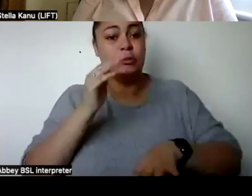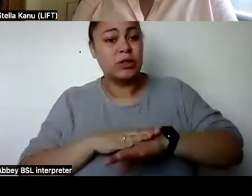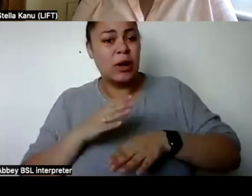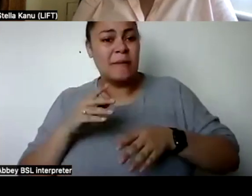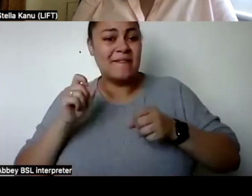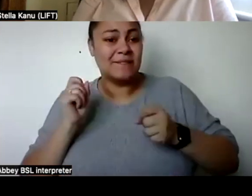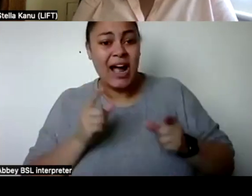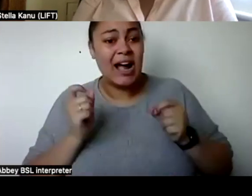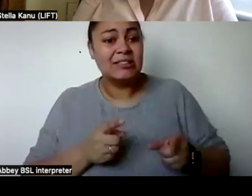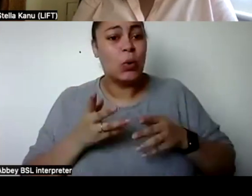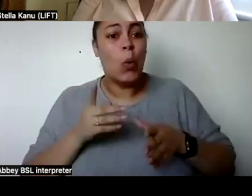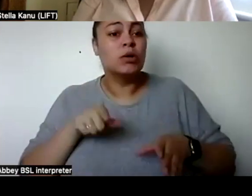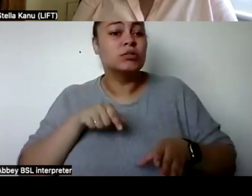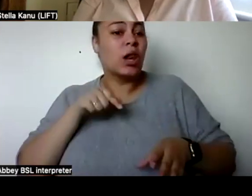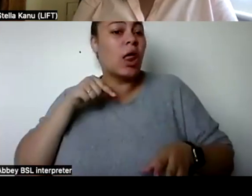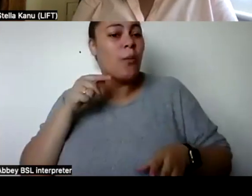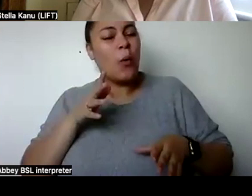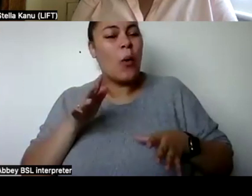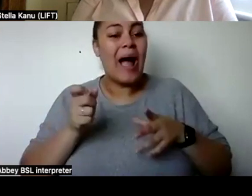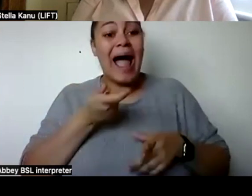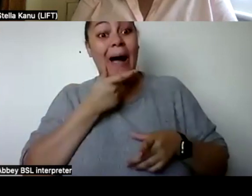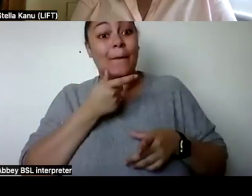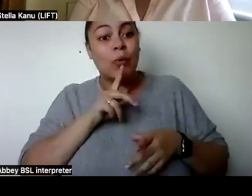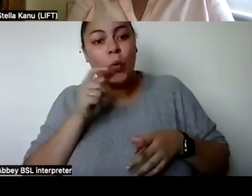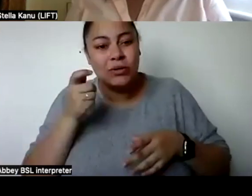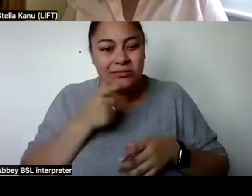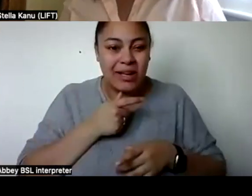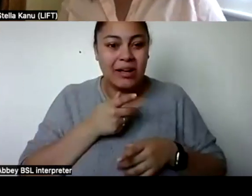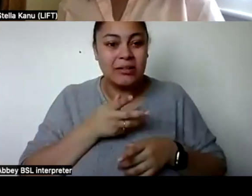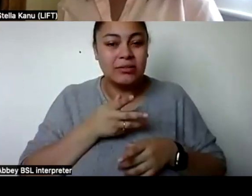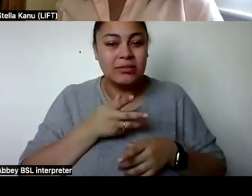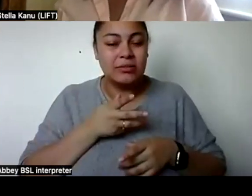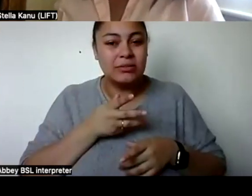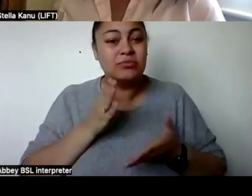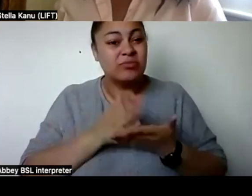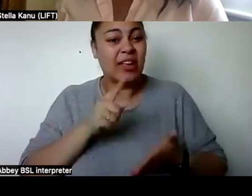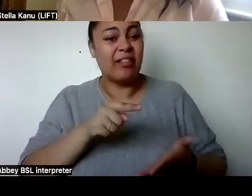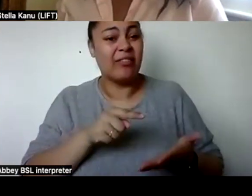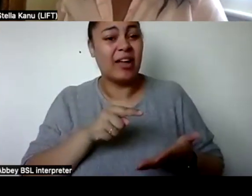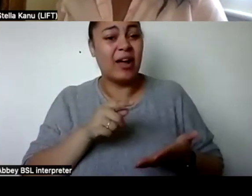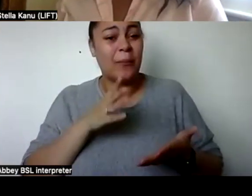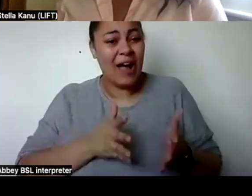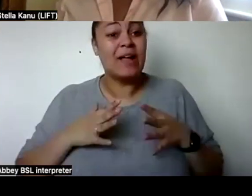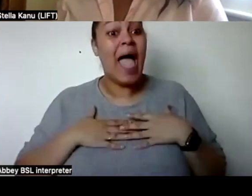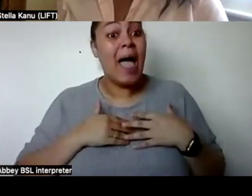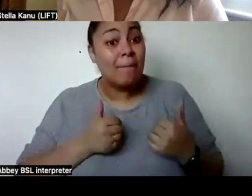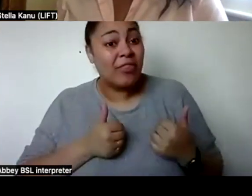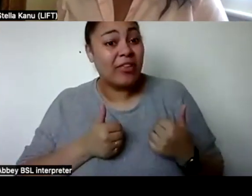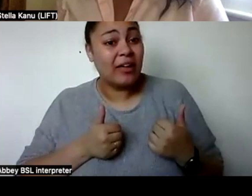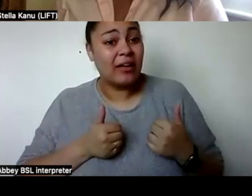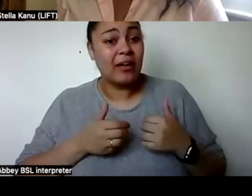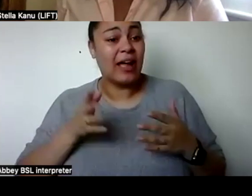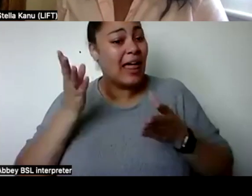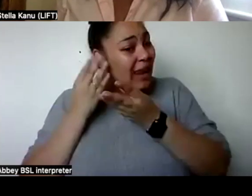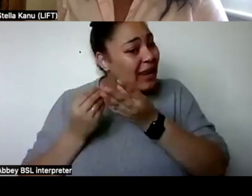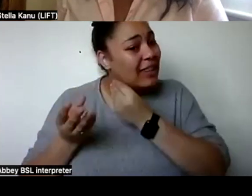slower, that they're happier or sadder. And really for that, we had to apply empathy,